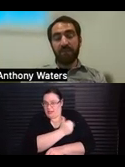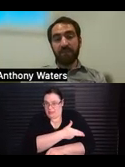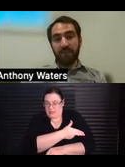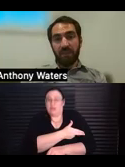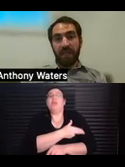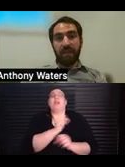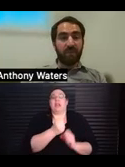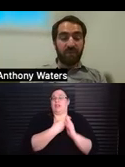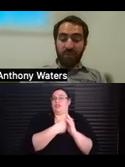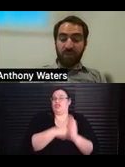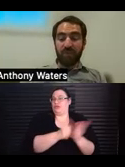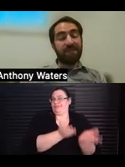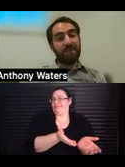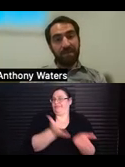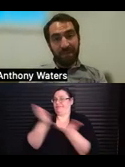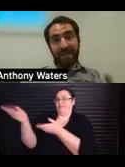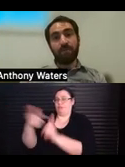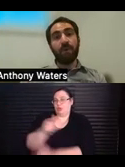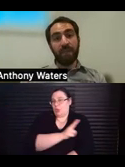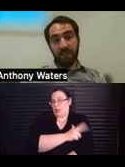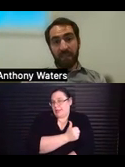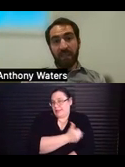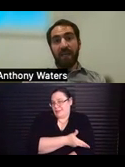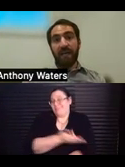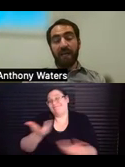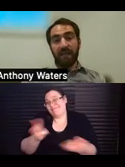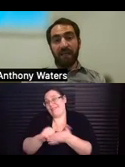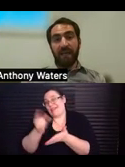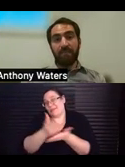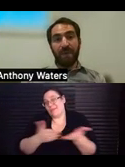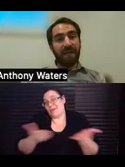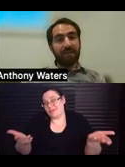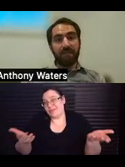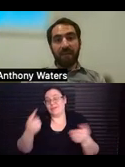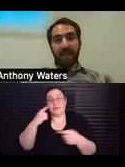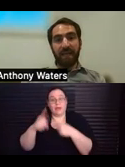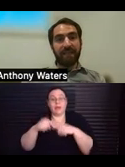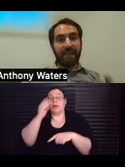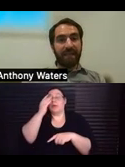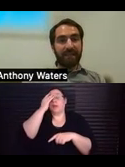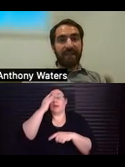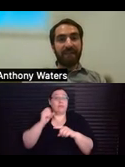transfer. So you have to think about that component. But